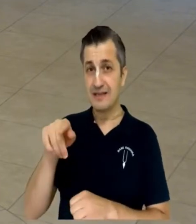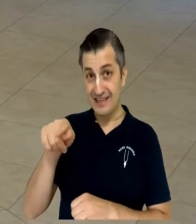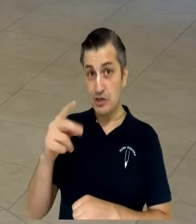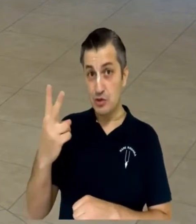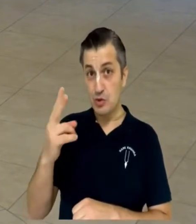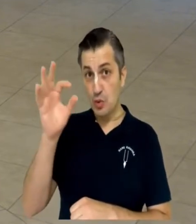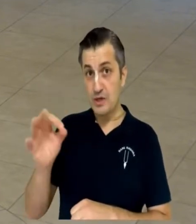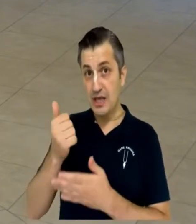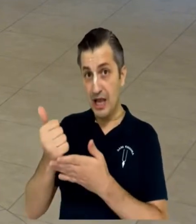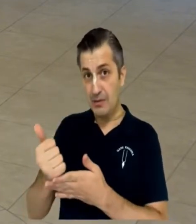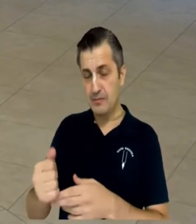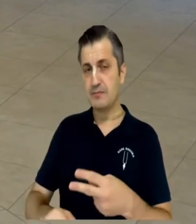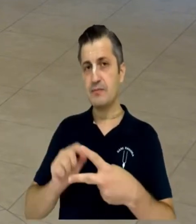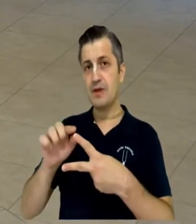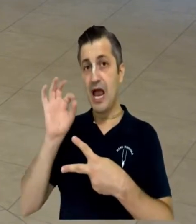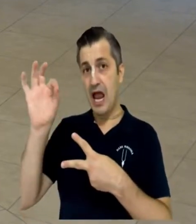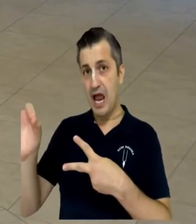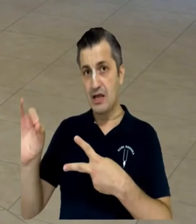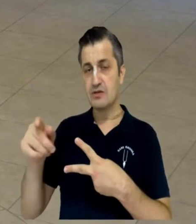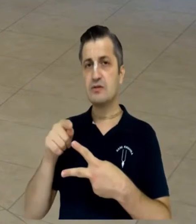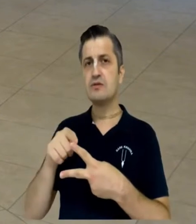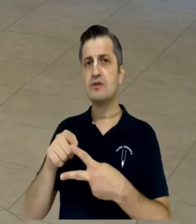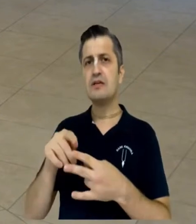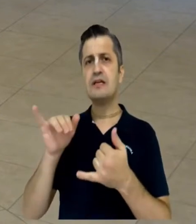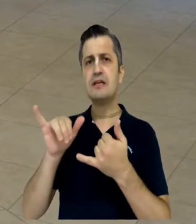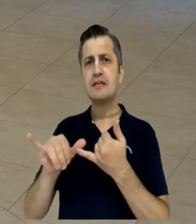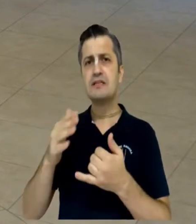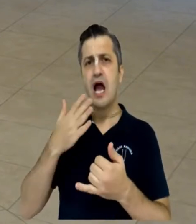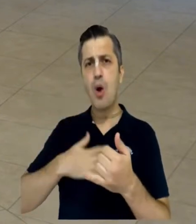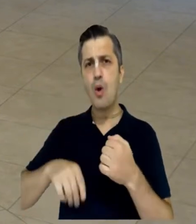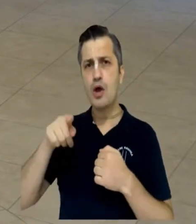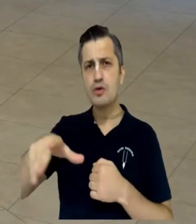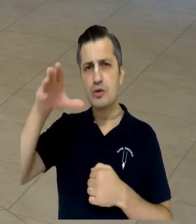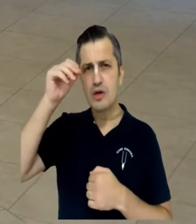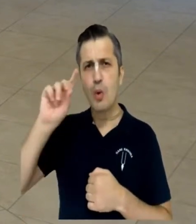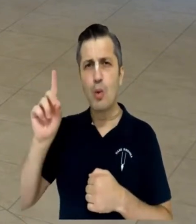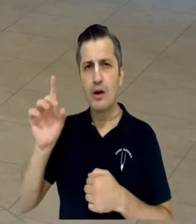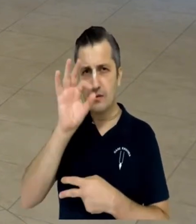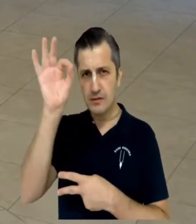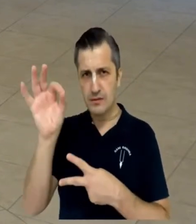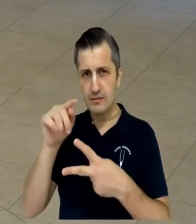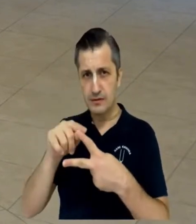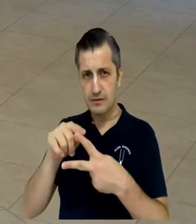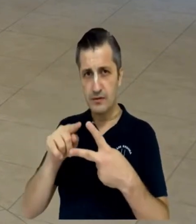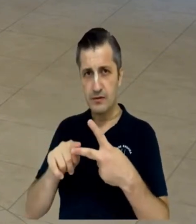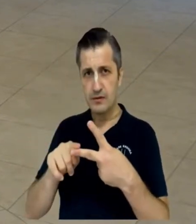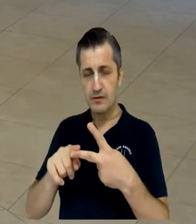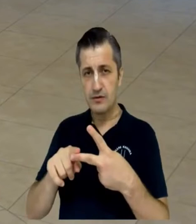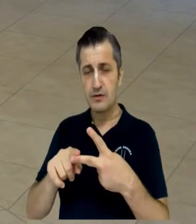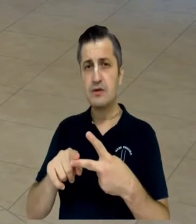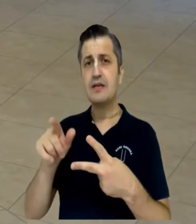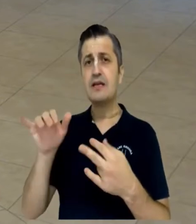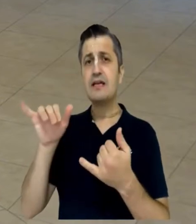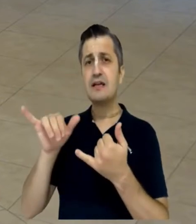one, what is it that Krishna wants me to learn? And number two, how does Krishna want me to react in